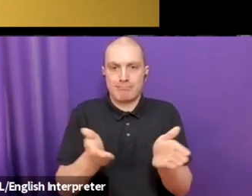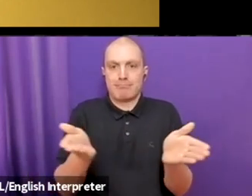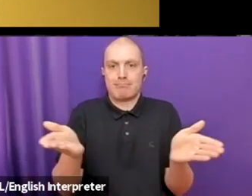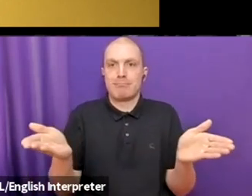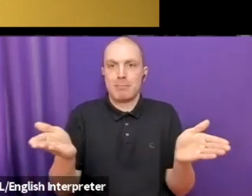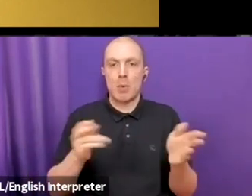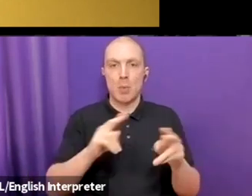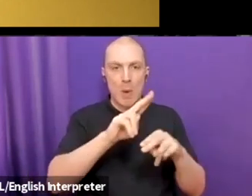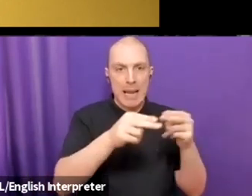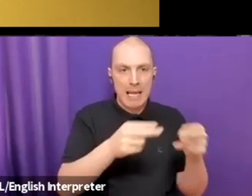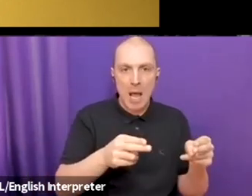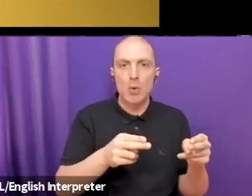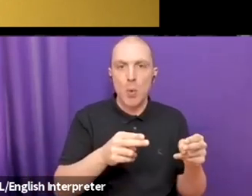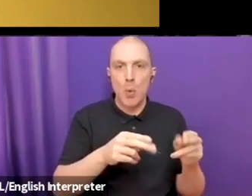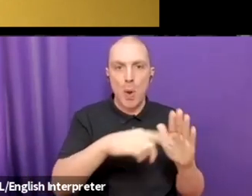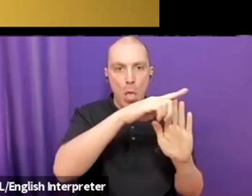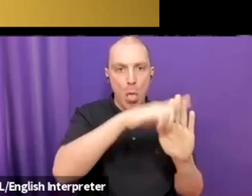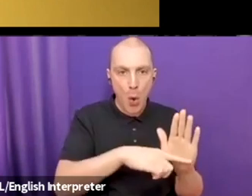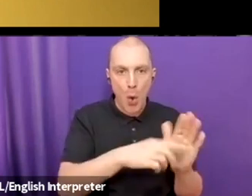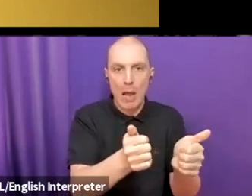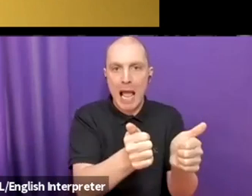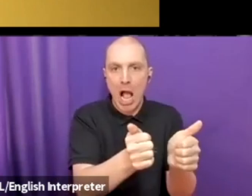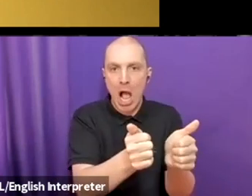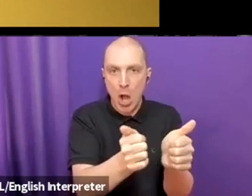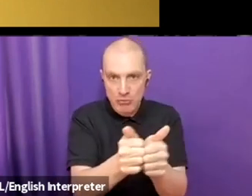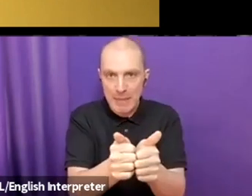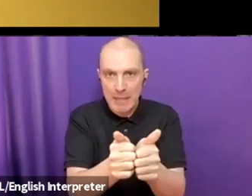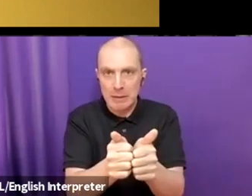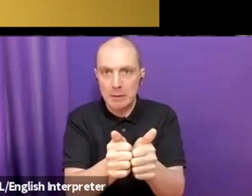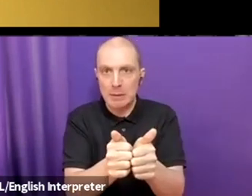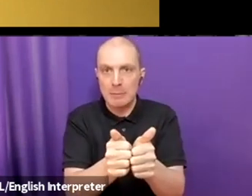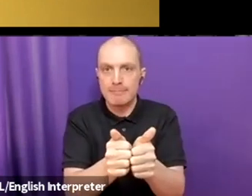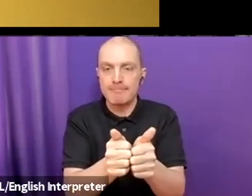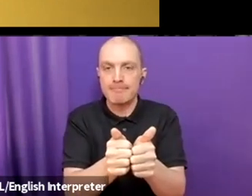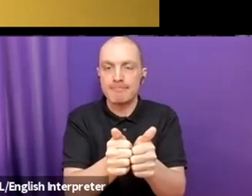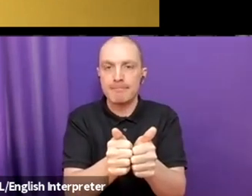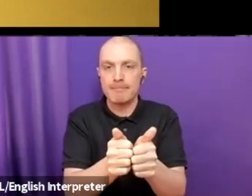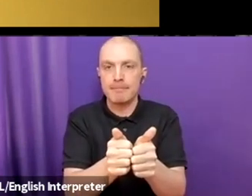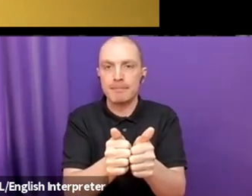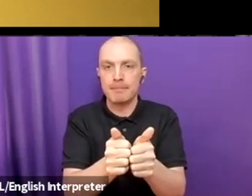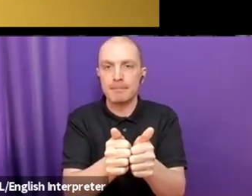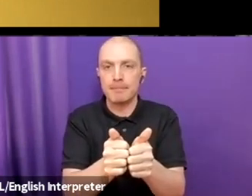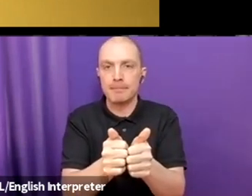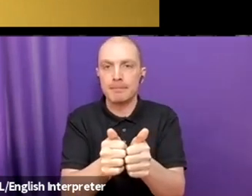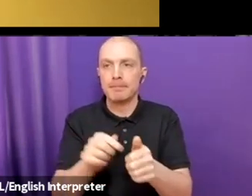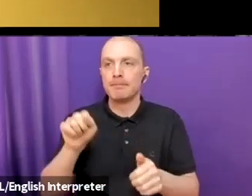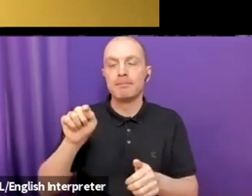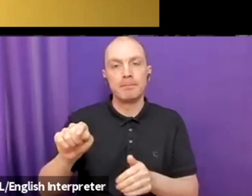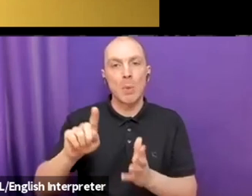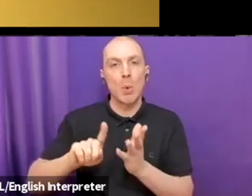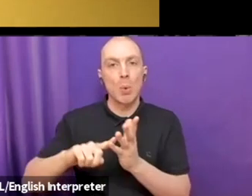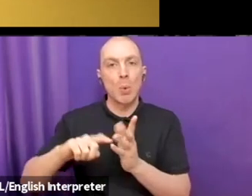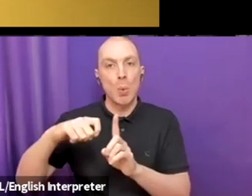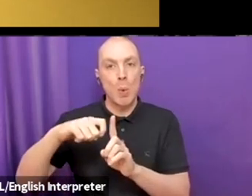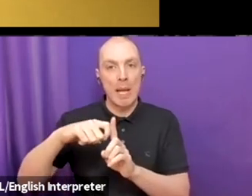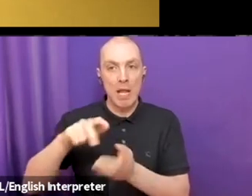international law and agreements, rather than only the human rights treaties that the UK has signed. And